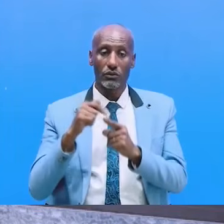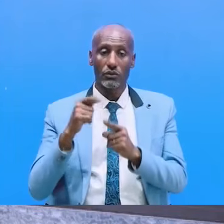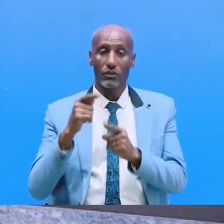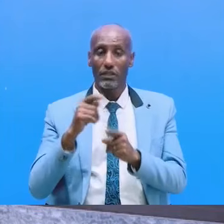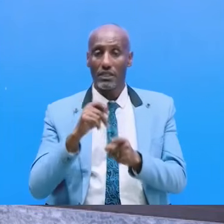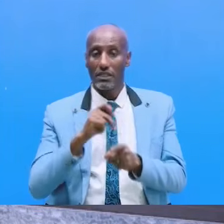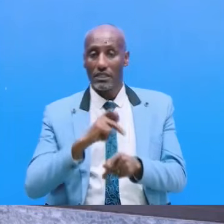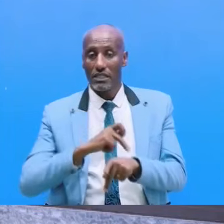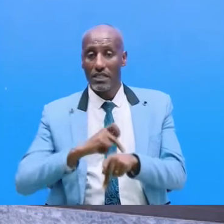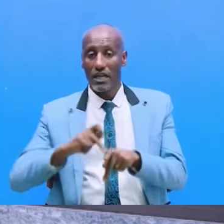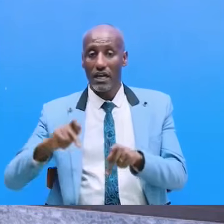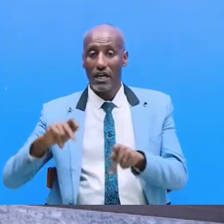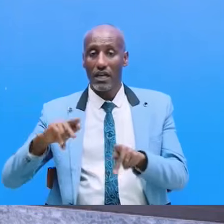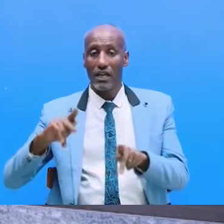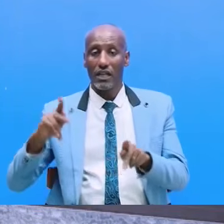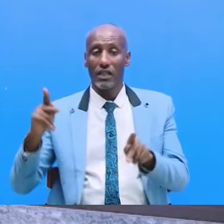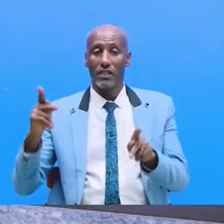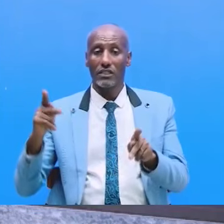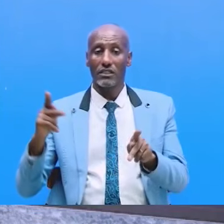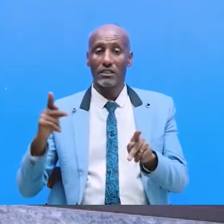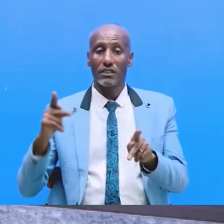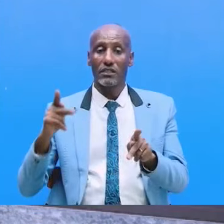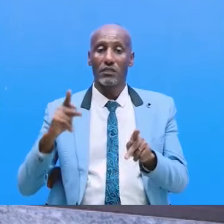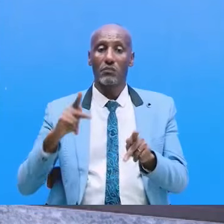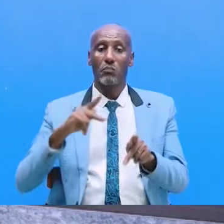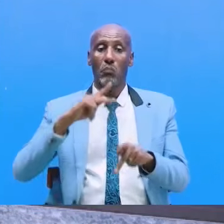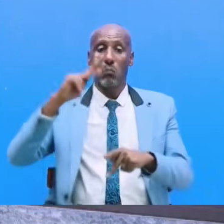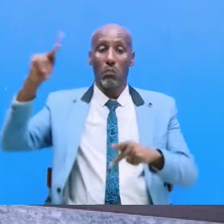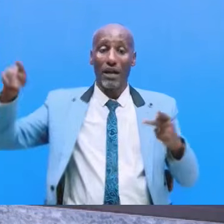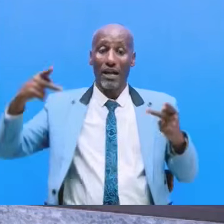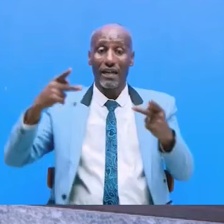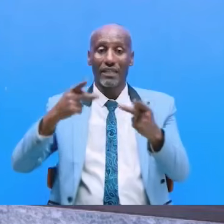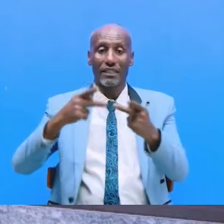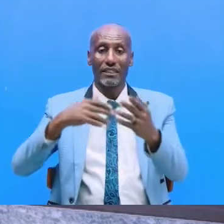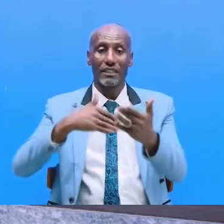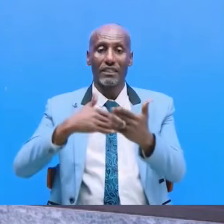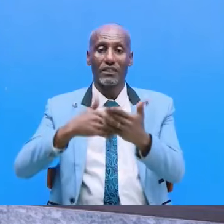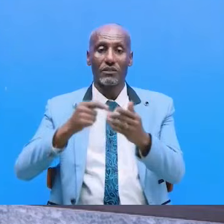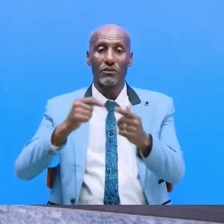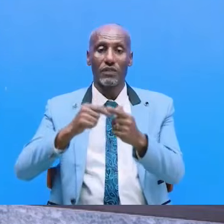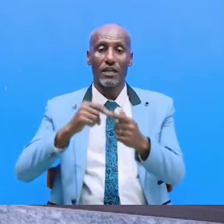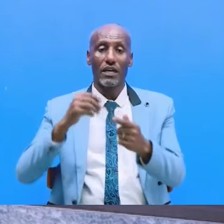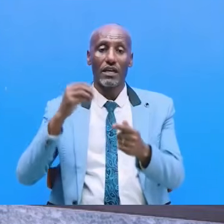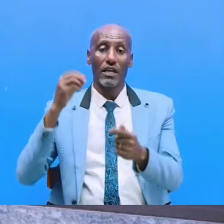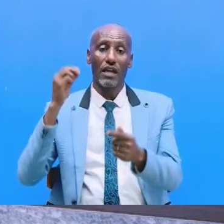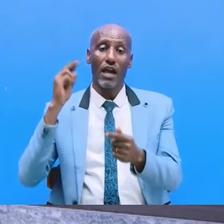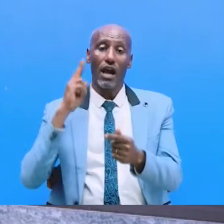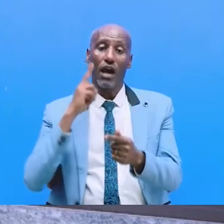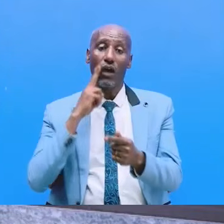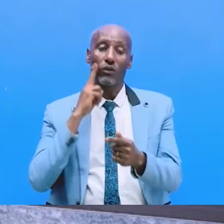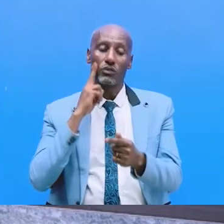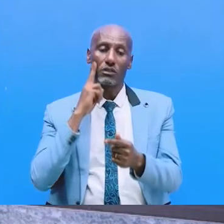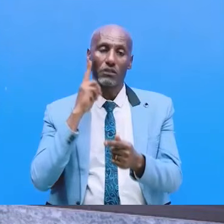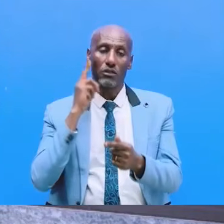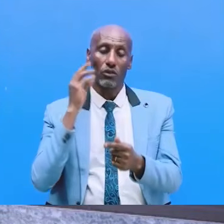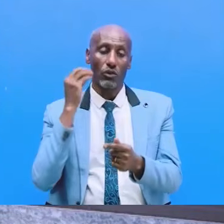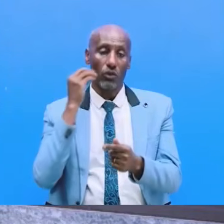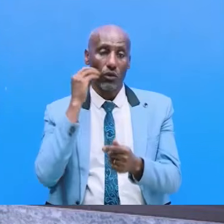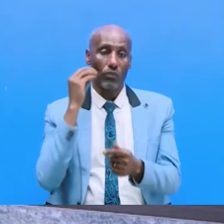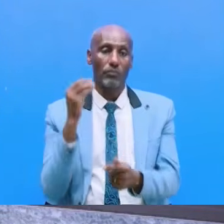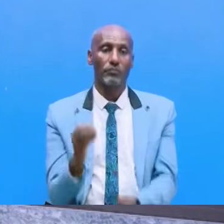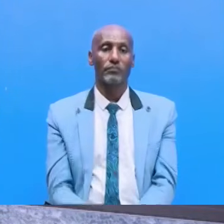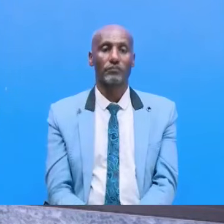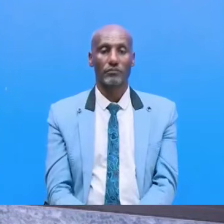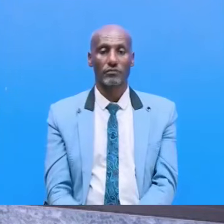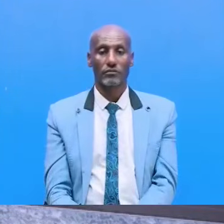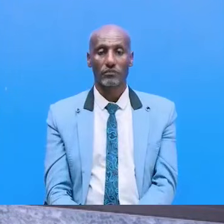home. So when we come to here, this is a park which is starts with consonant letter P. But